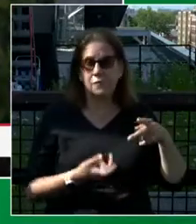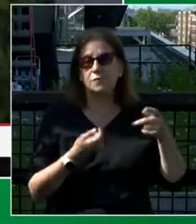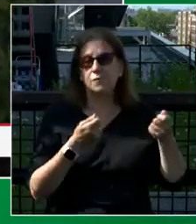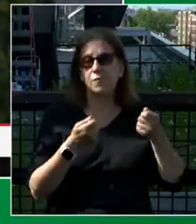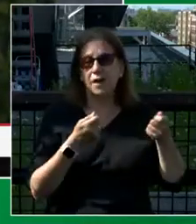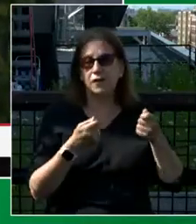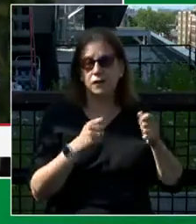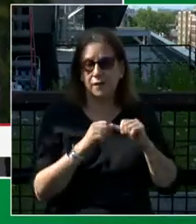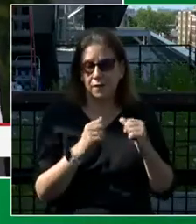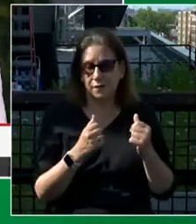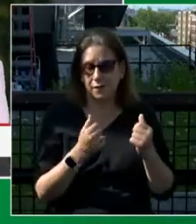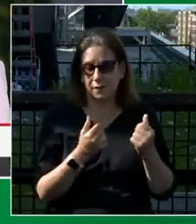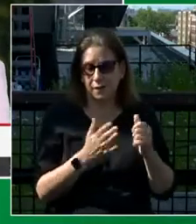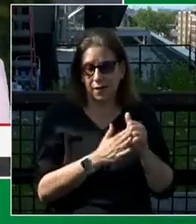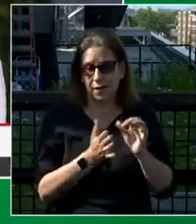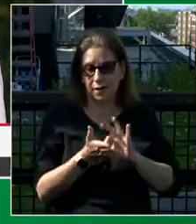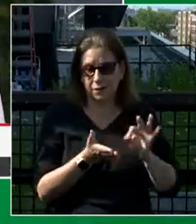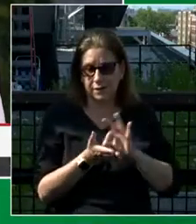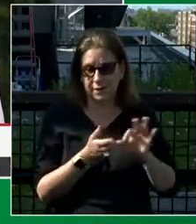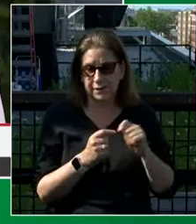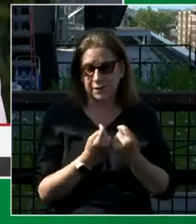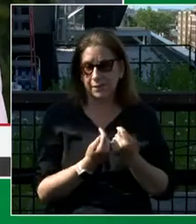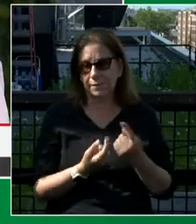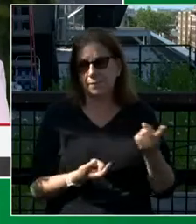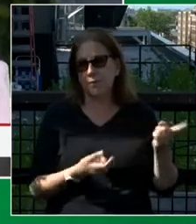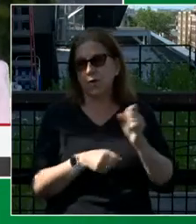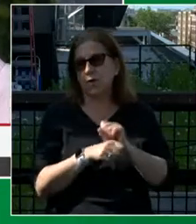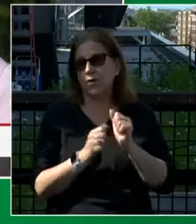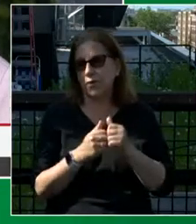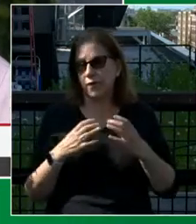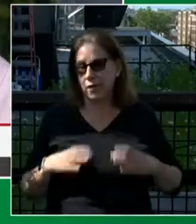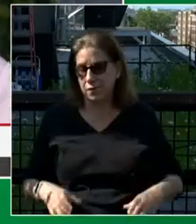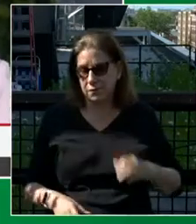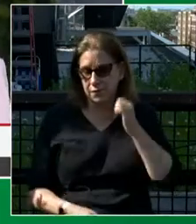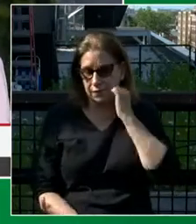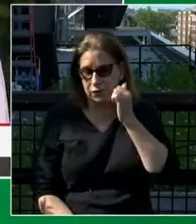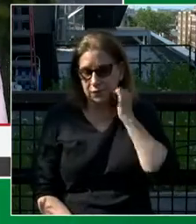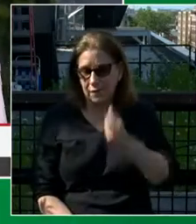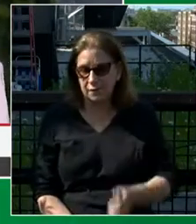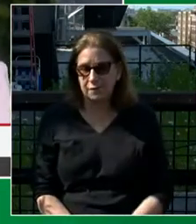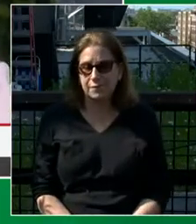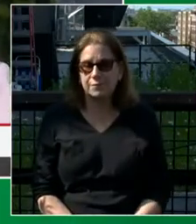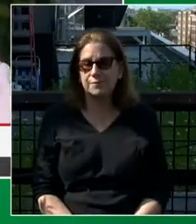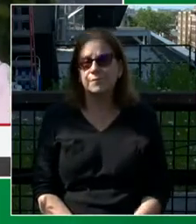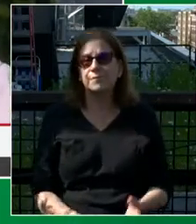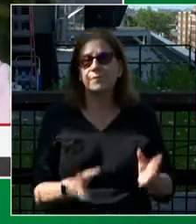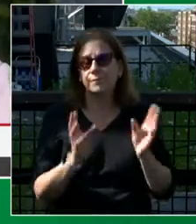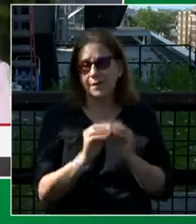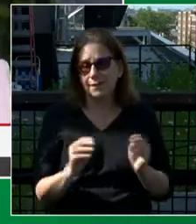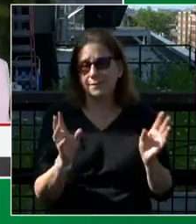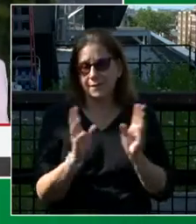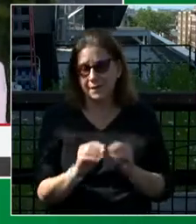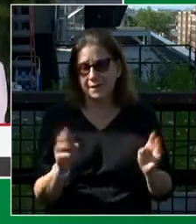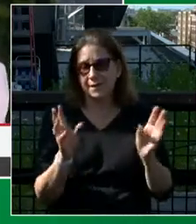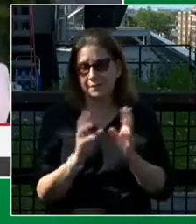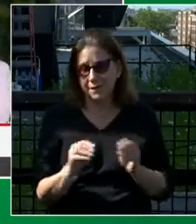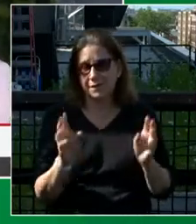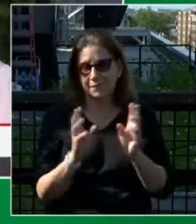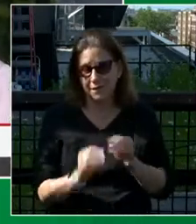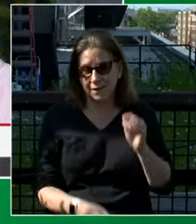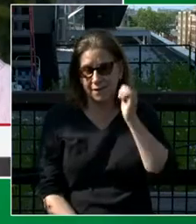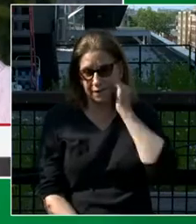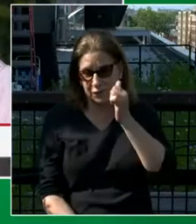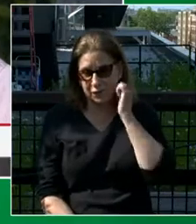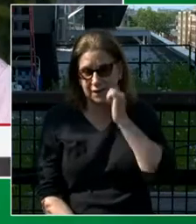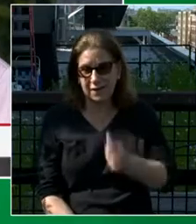our clients day to day. They have many more meetings than they did before. They have a daily outcomes